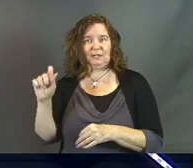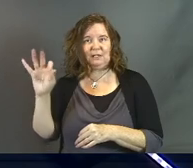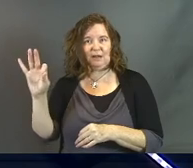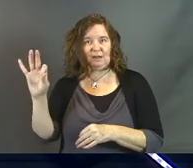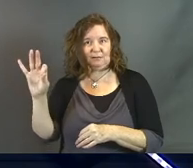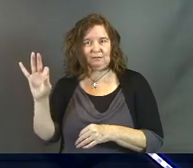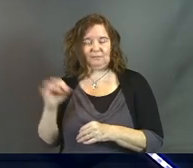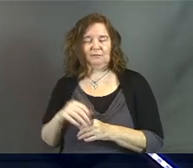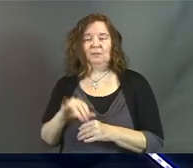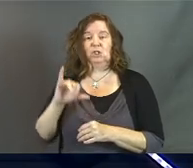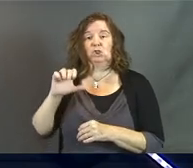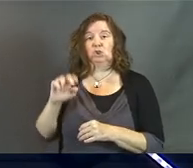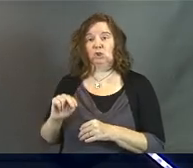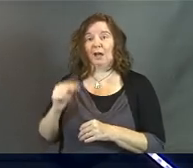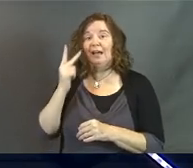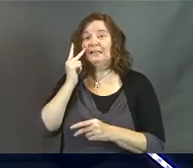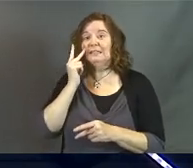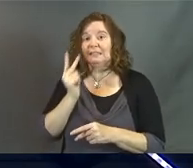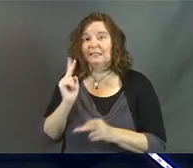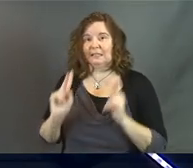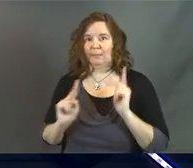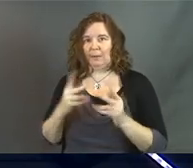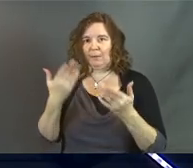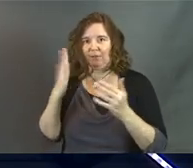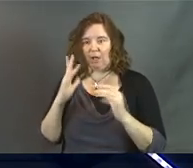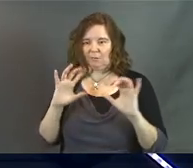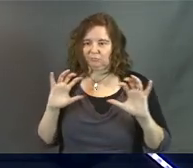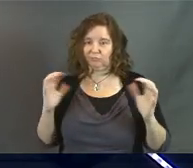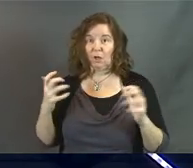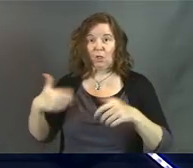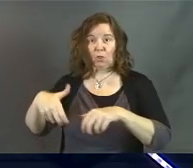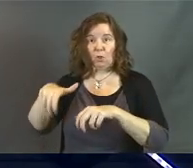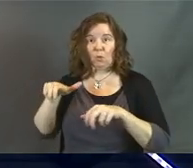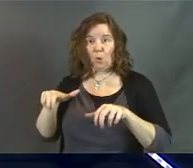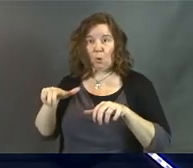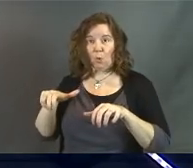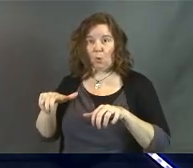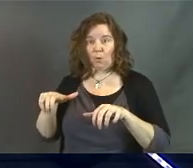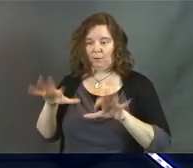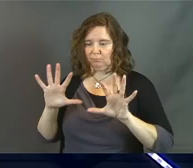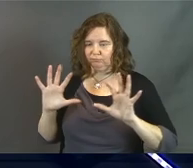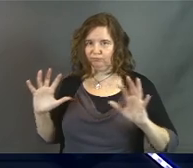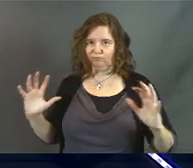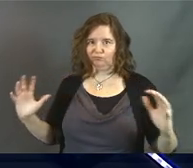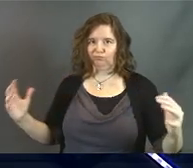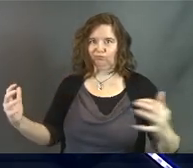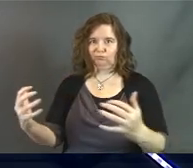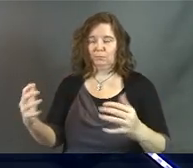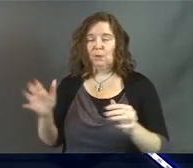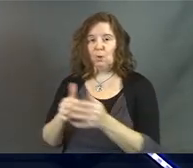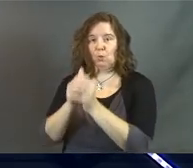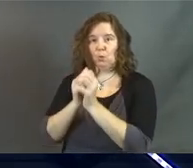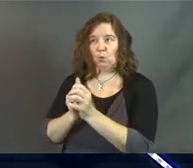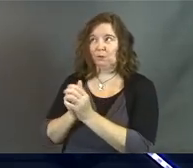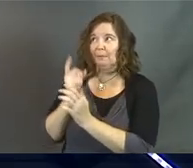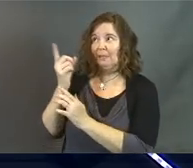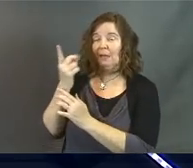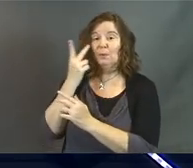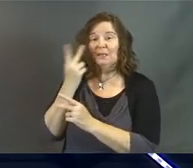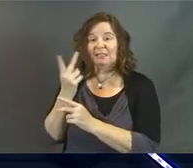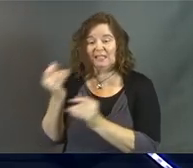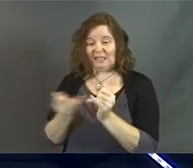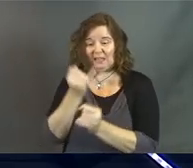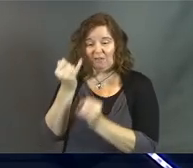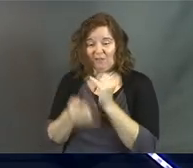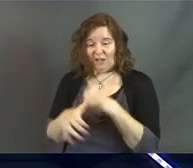9, John actually sees the people of God around the throne of God worshiping him. And when he sees them, when he sees this